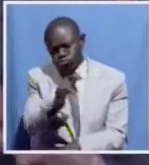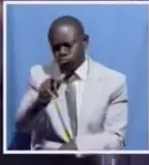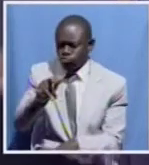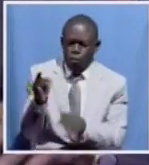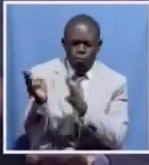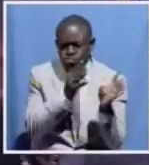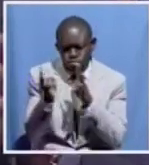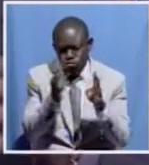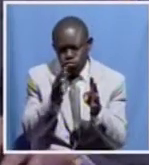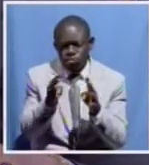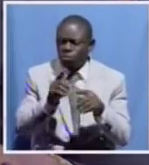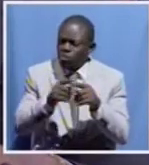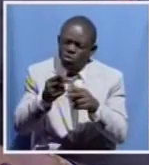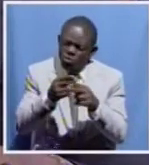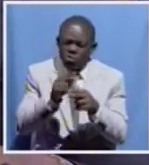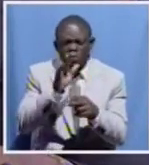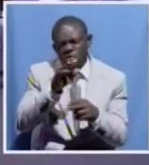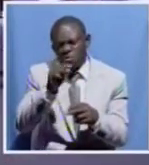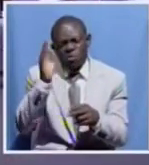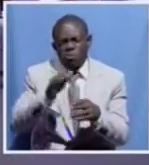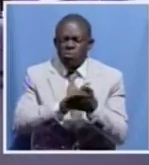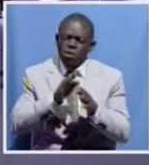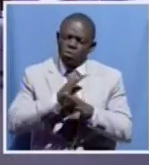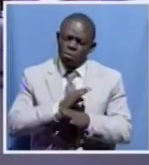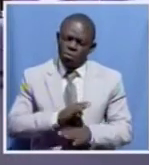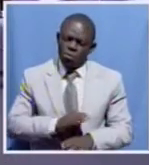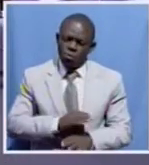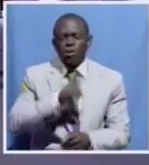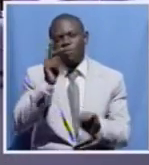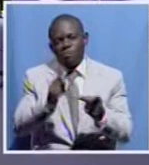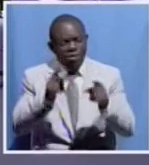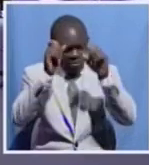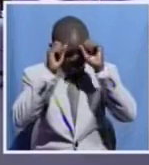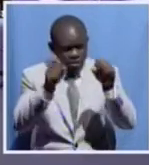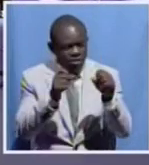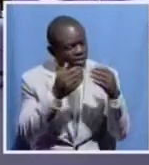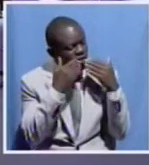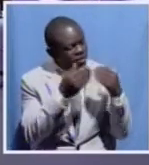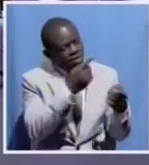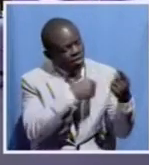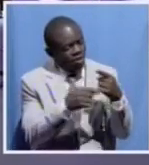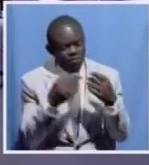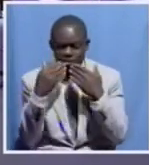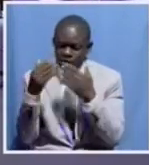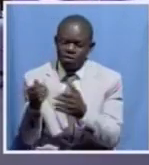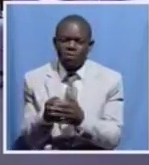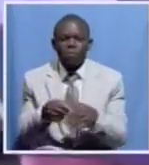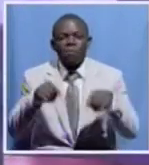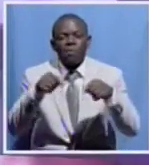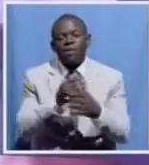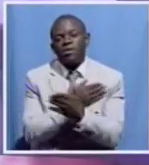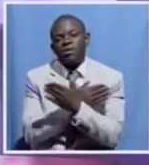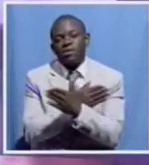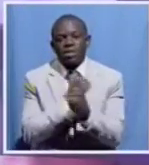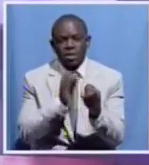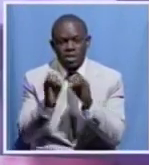minutes. And I think, in a nutshell, that's what the president did. Yeah. Thank you for your time. Very much. Thanks. You've been watching Sunday Interview,